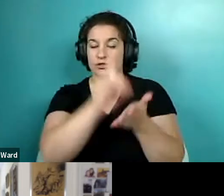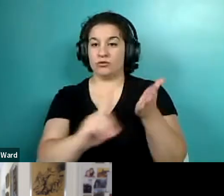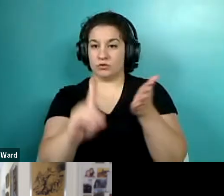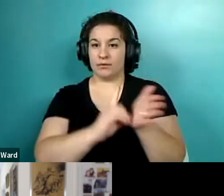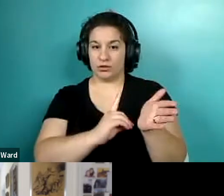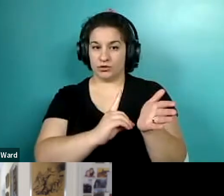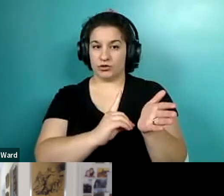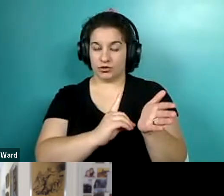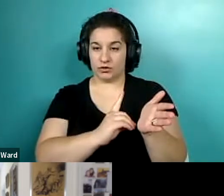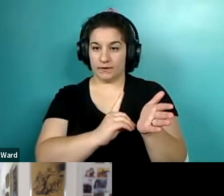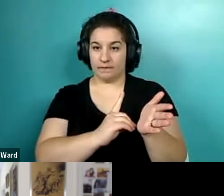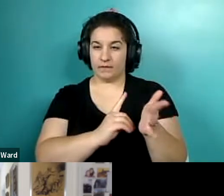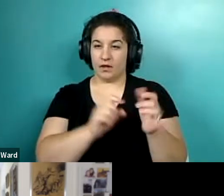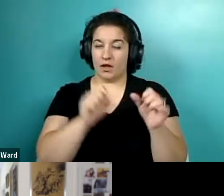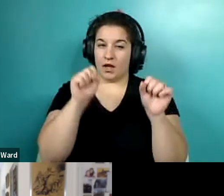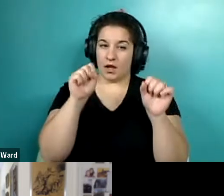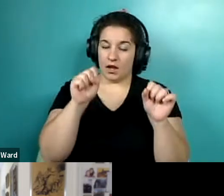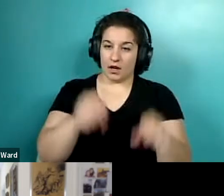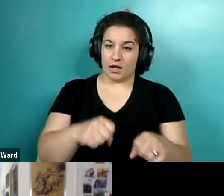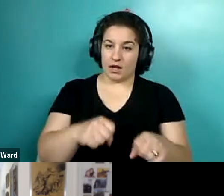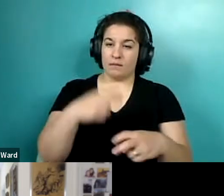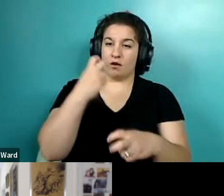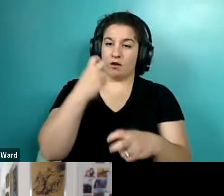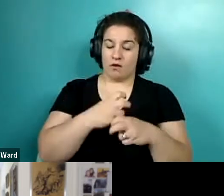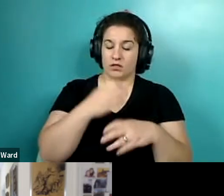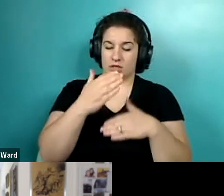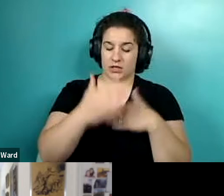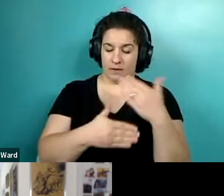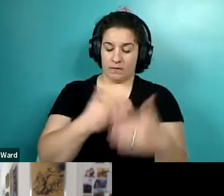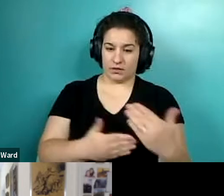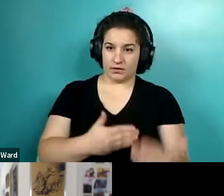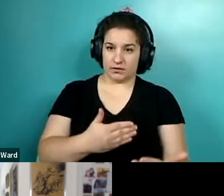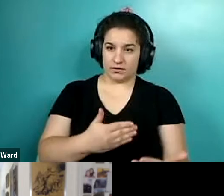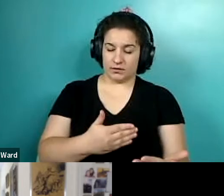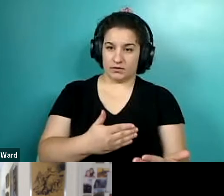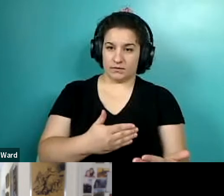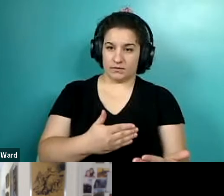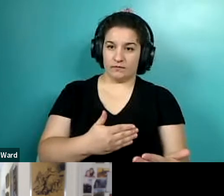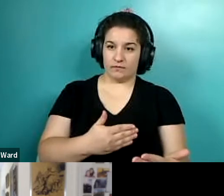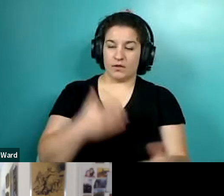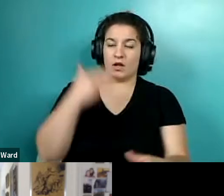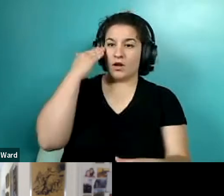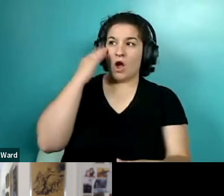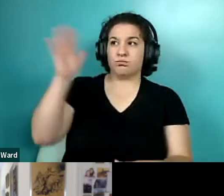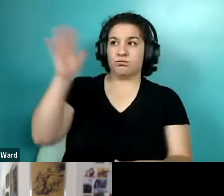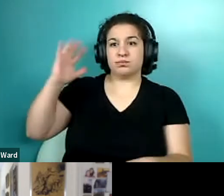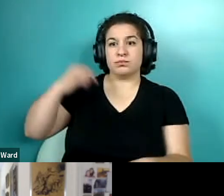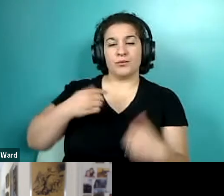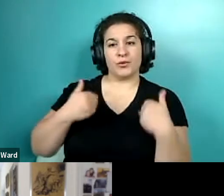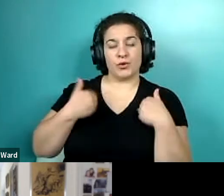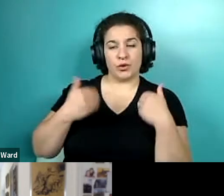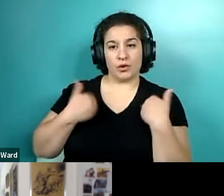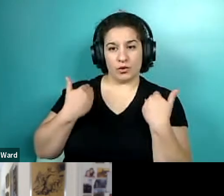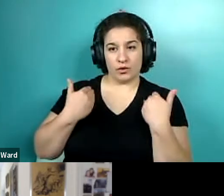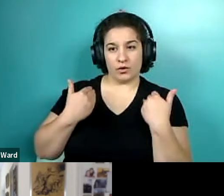it can be difficult to process. Because I know when I was younger, a lot of what would be said